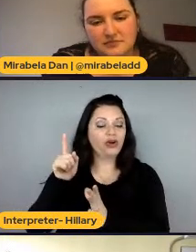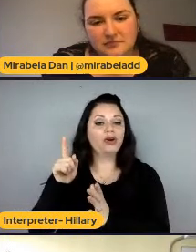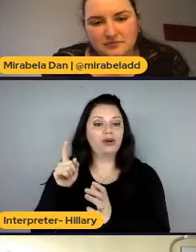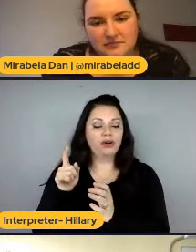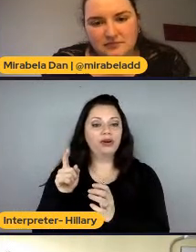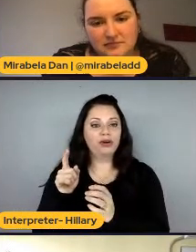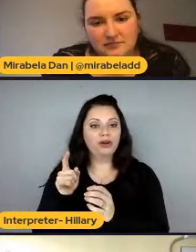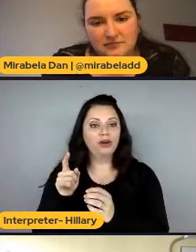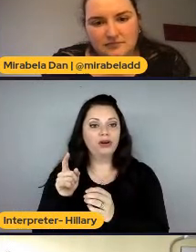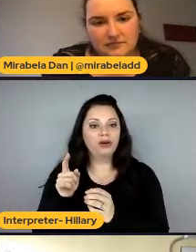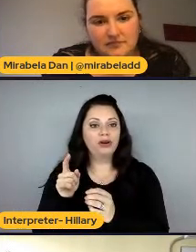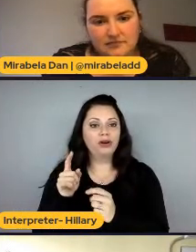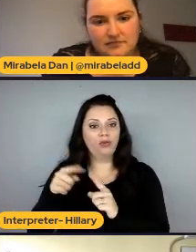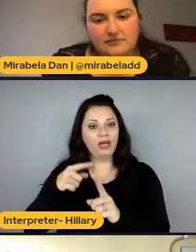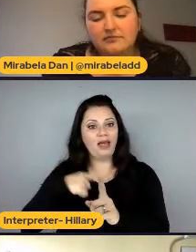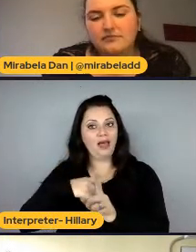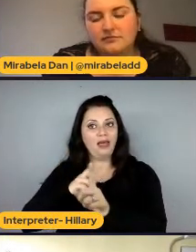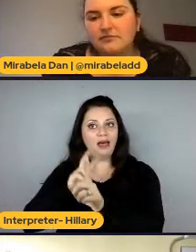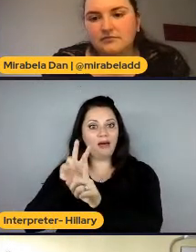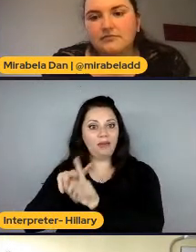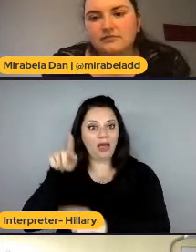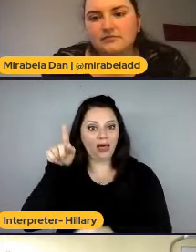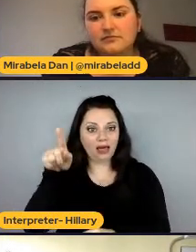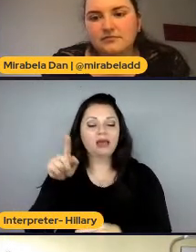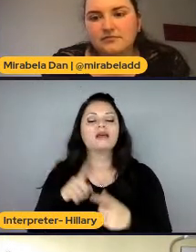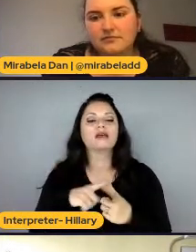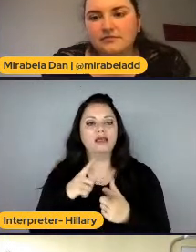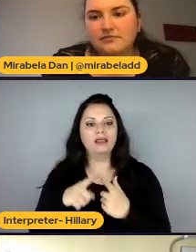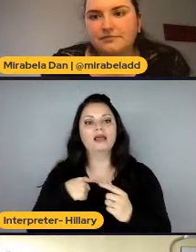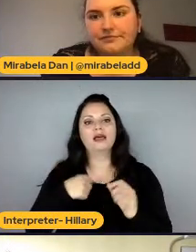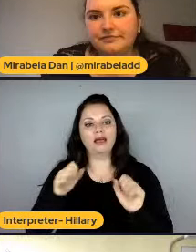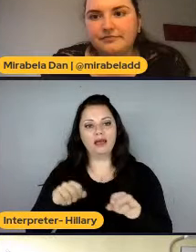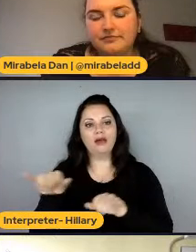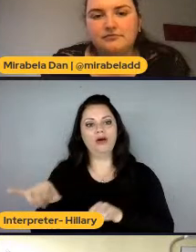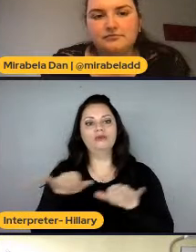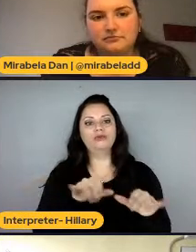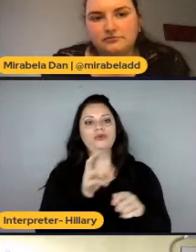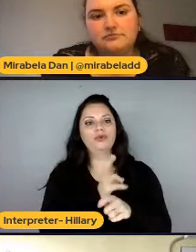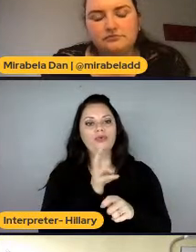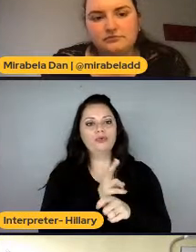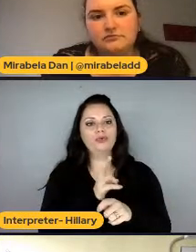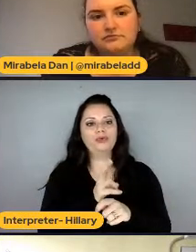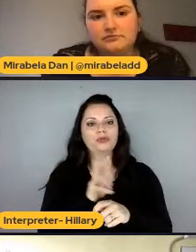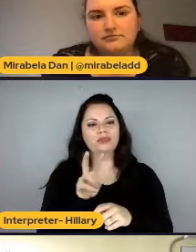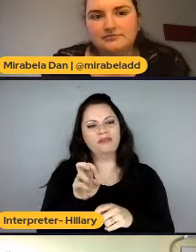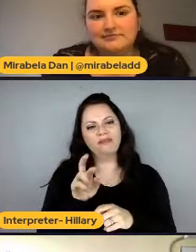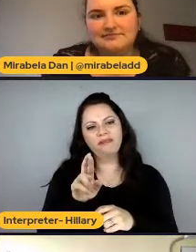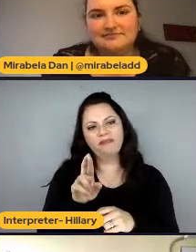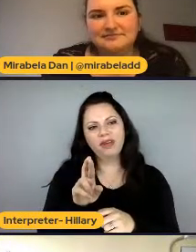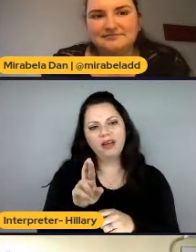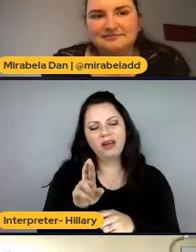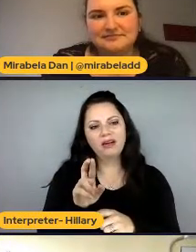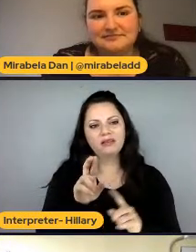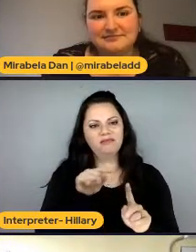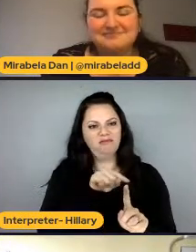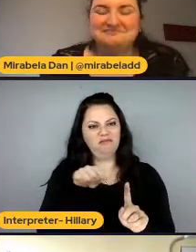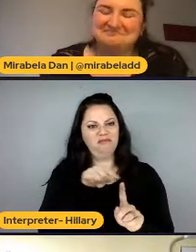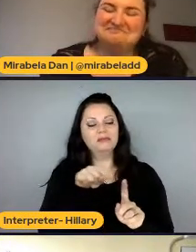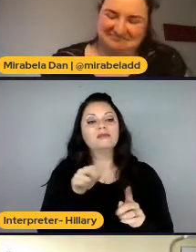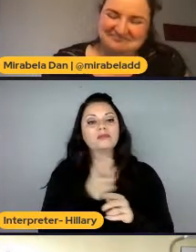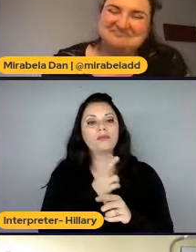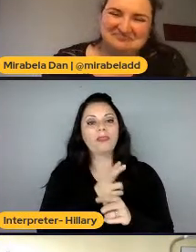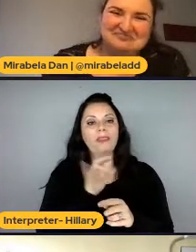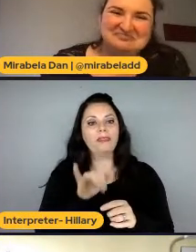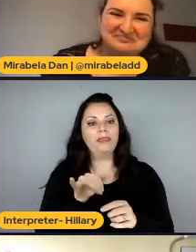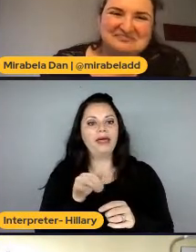my apply there, then I can also make use of those variables and keep the secrets in a way that you would do